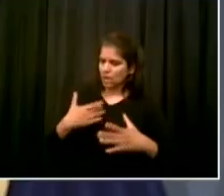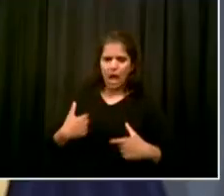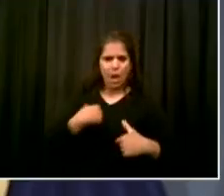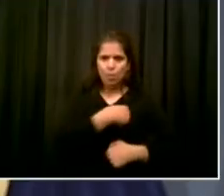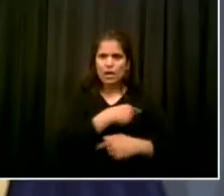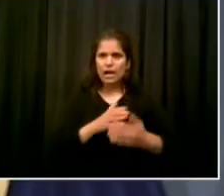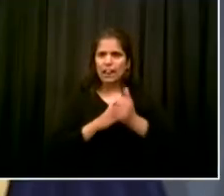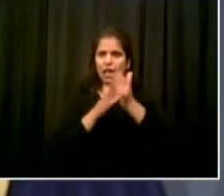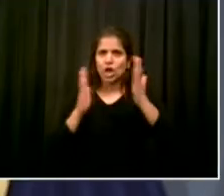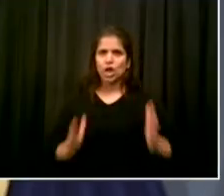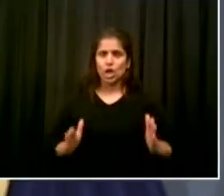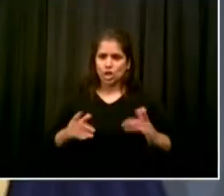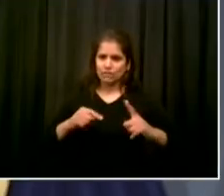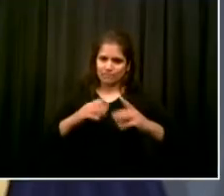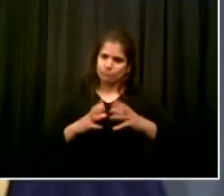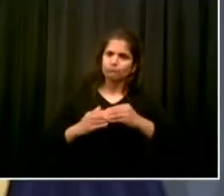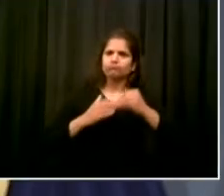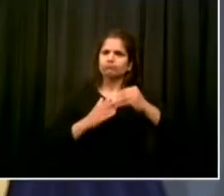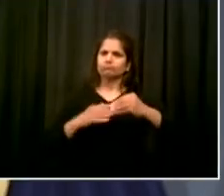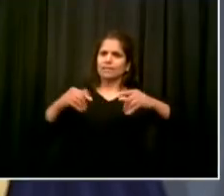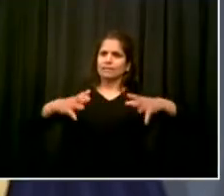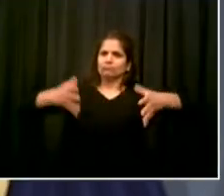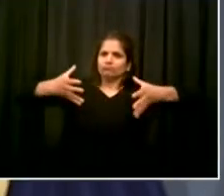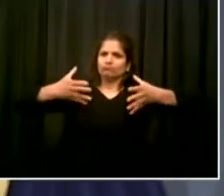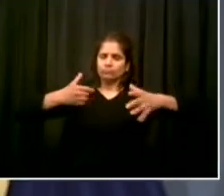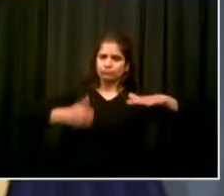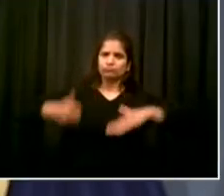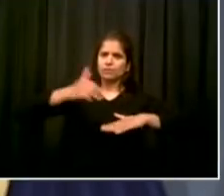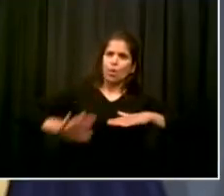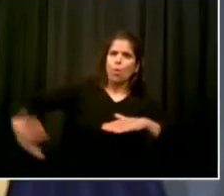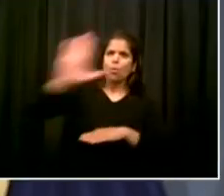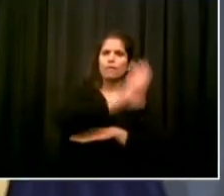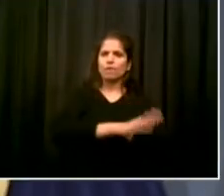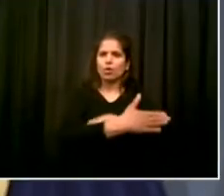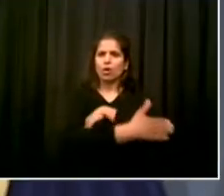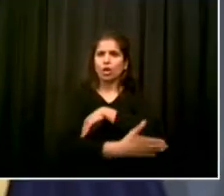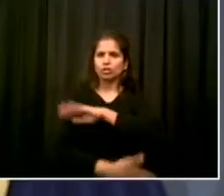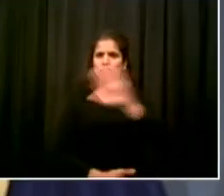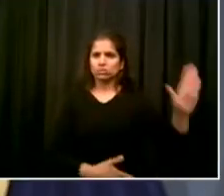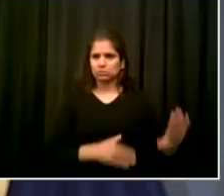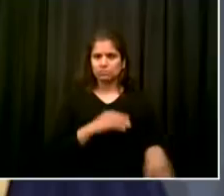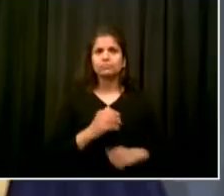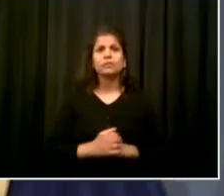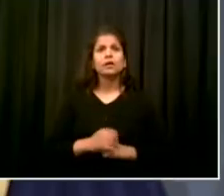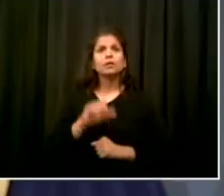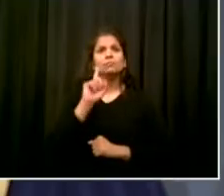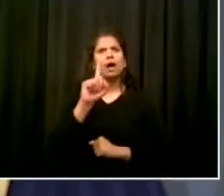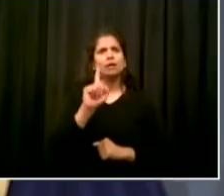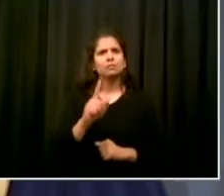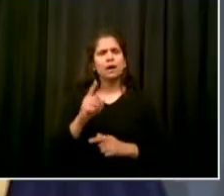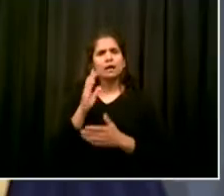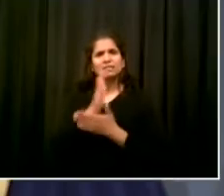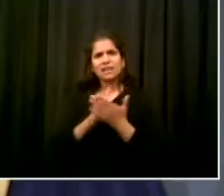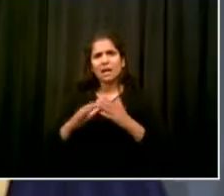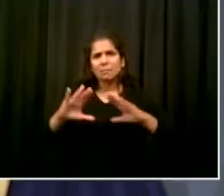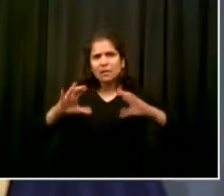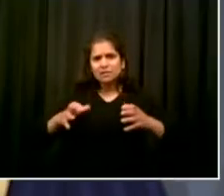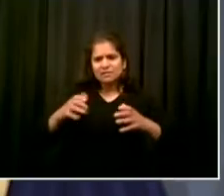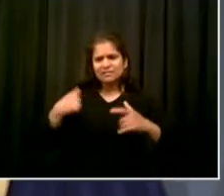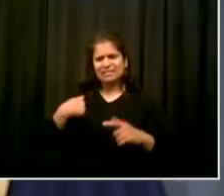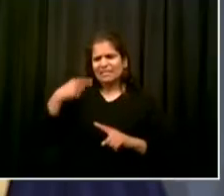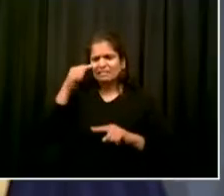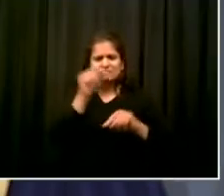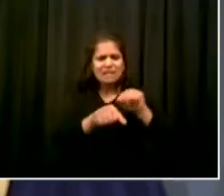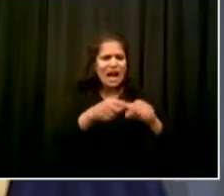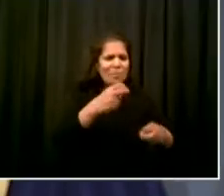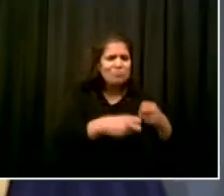I think there's always things that, you know, we need to do better. Every question is, should we do better now? Could we have done